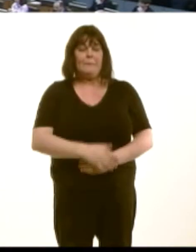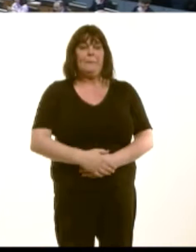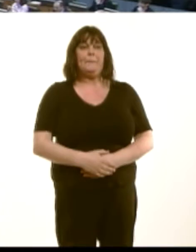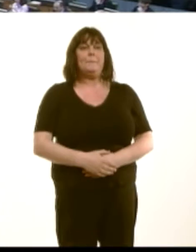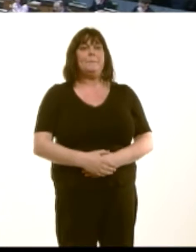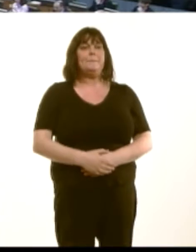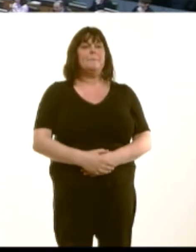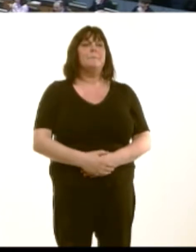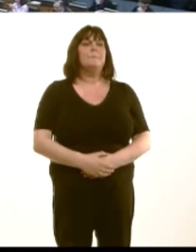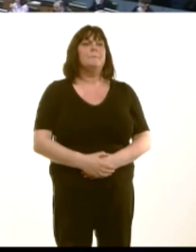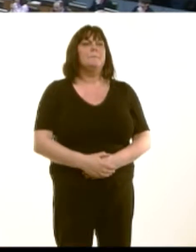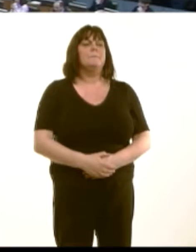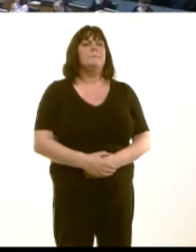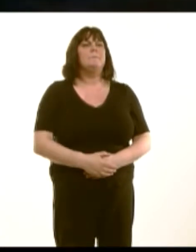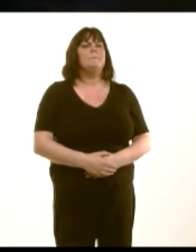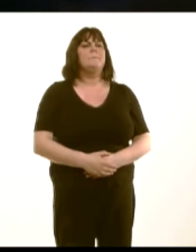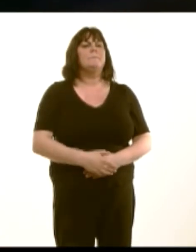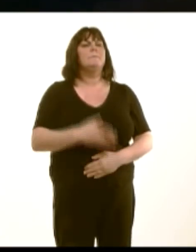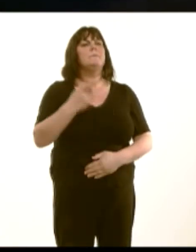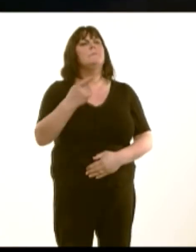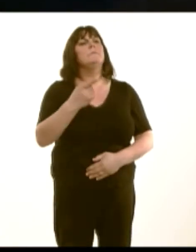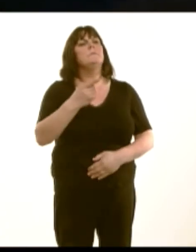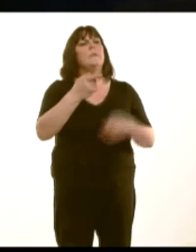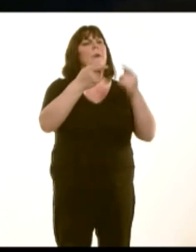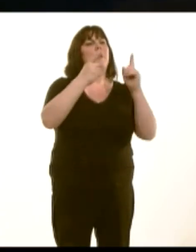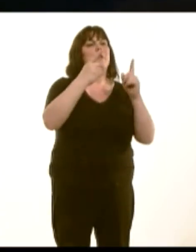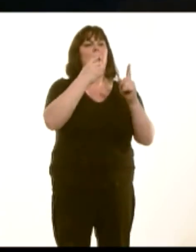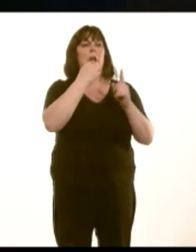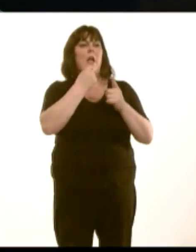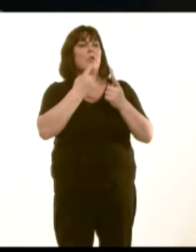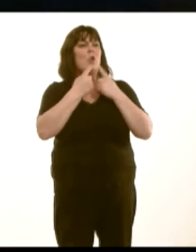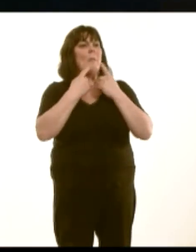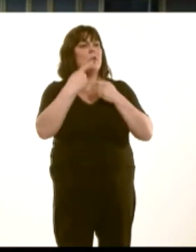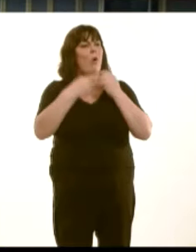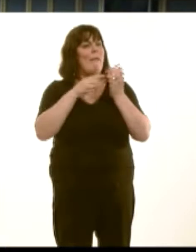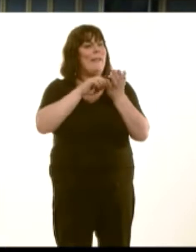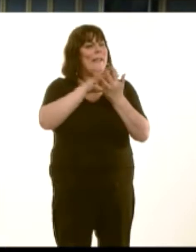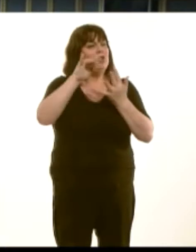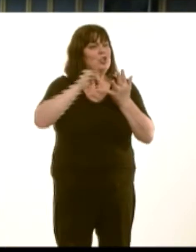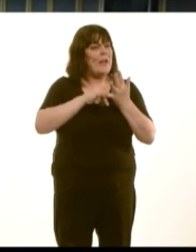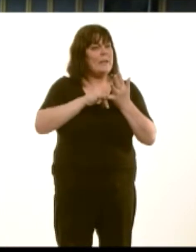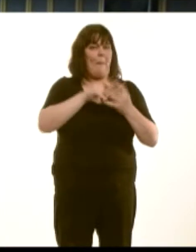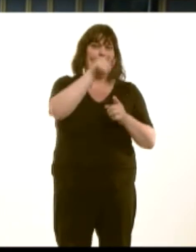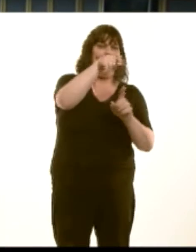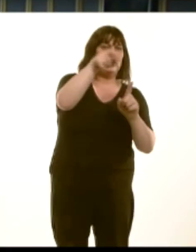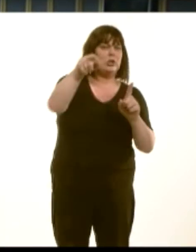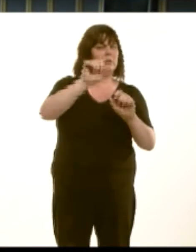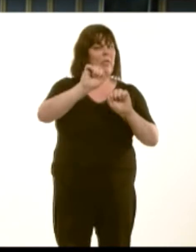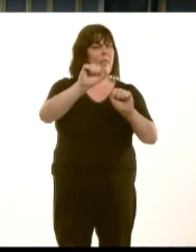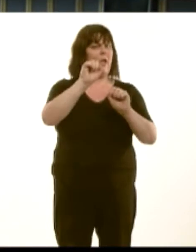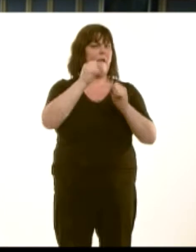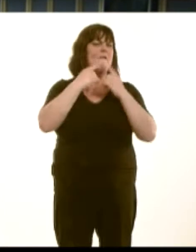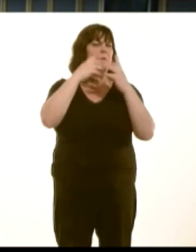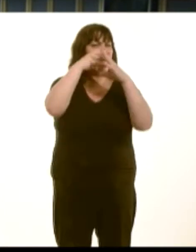Will the First Minister make a statement on the protection of NHS patients' personal information? Yes, the Data Protection Act 1998